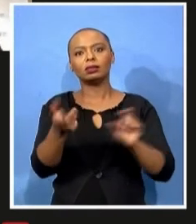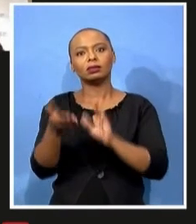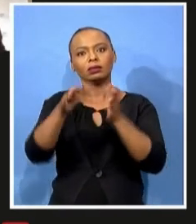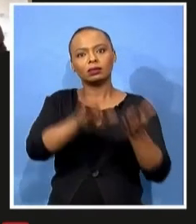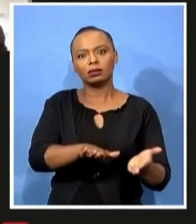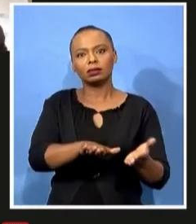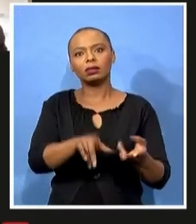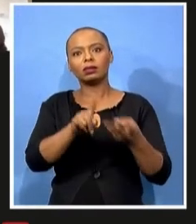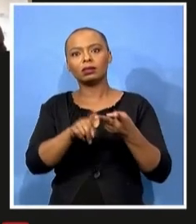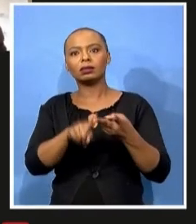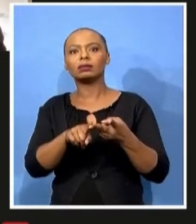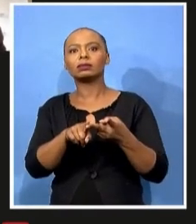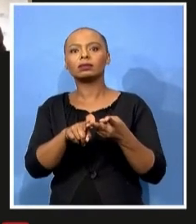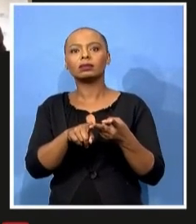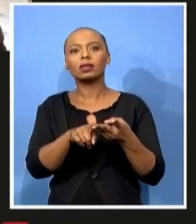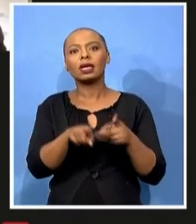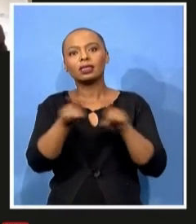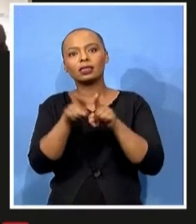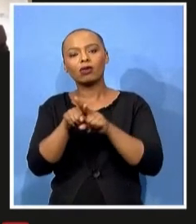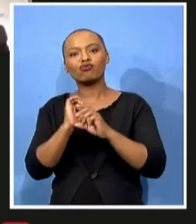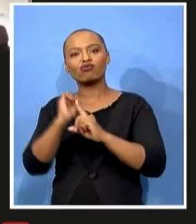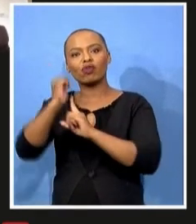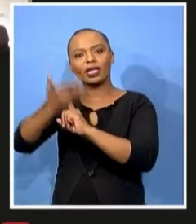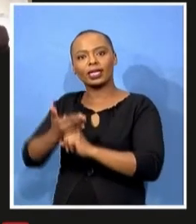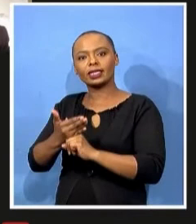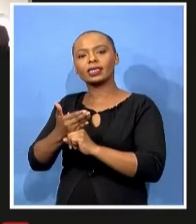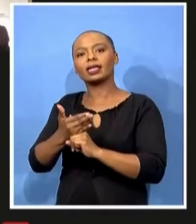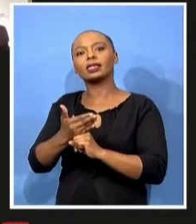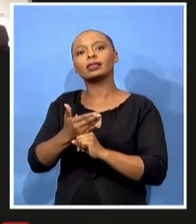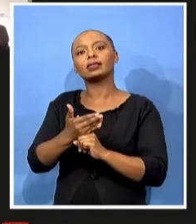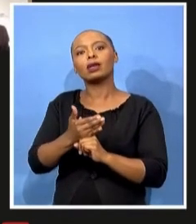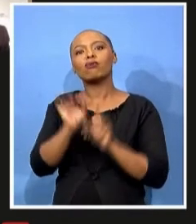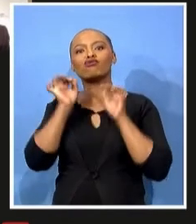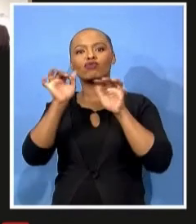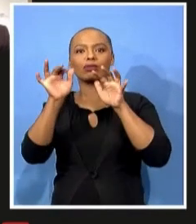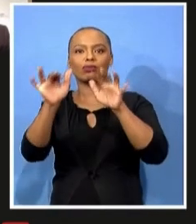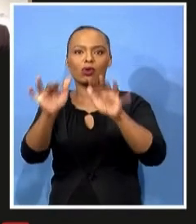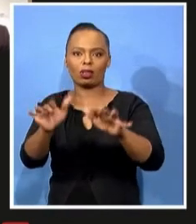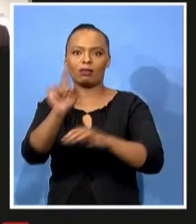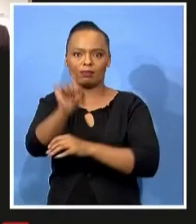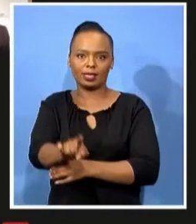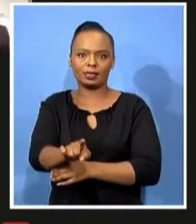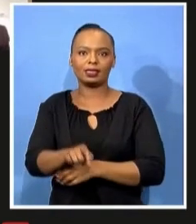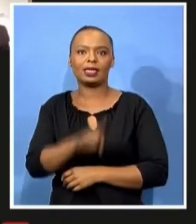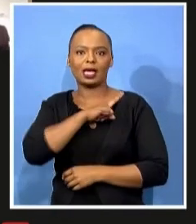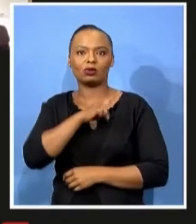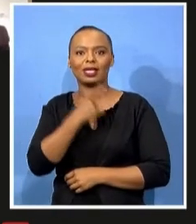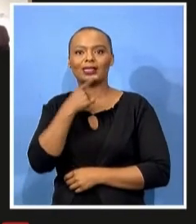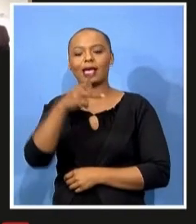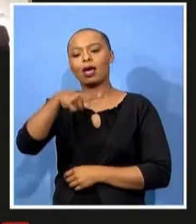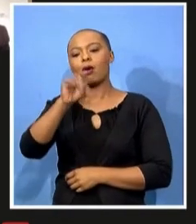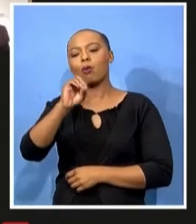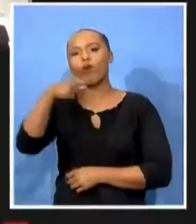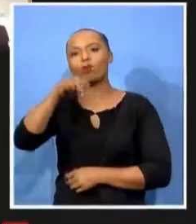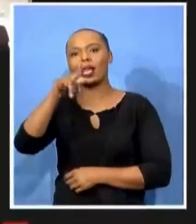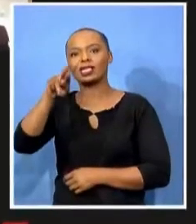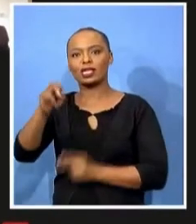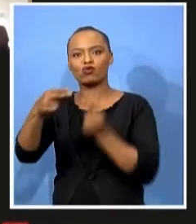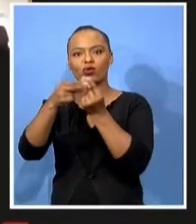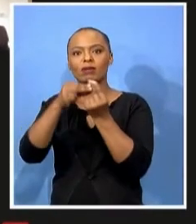of the entire population. That's what we call population immunity. That becomes very important. And